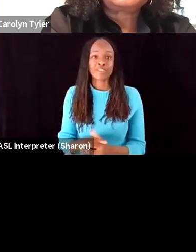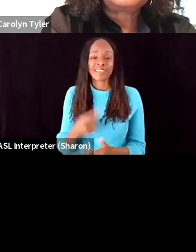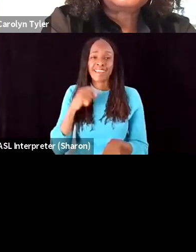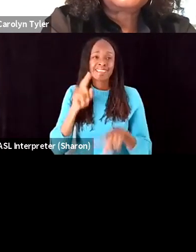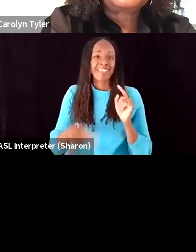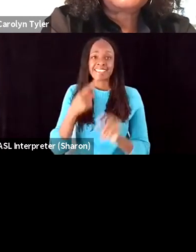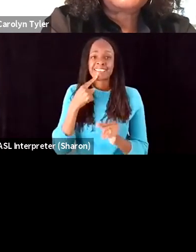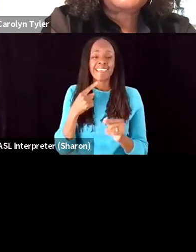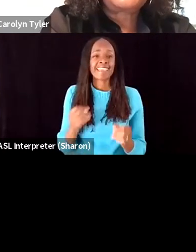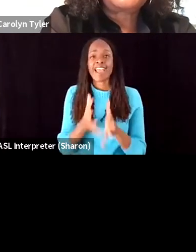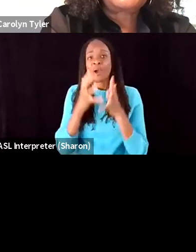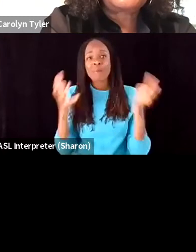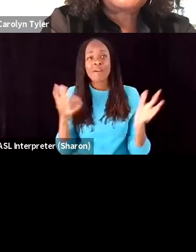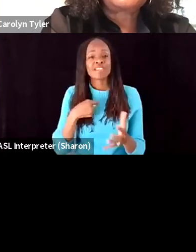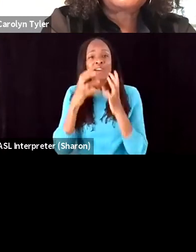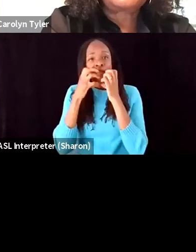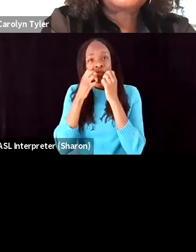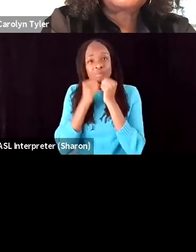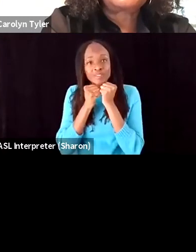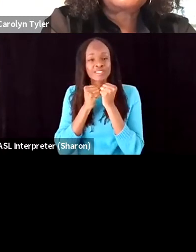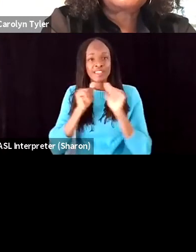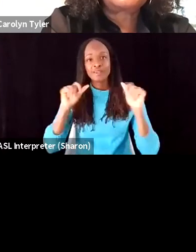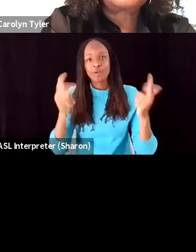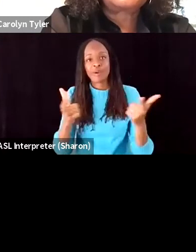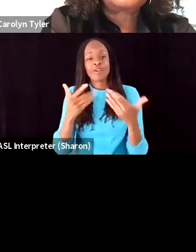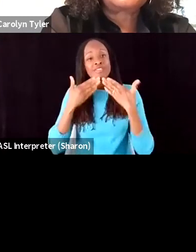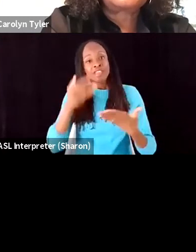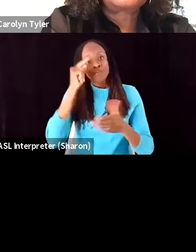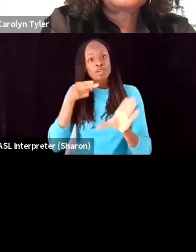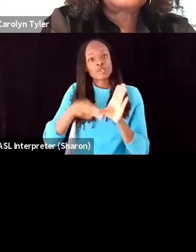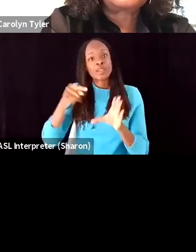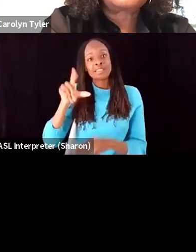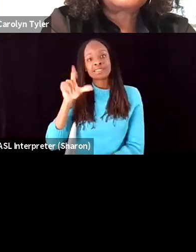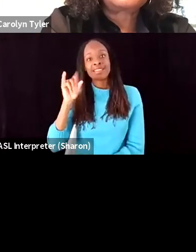tell you how much I appreciate each of you. And thank you all for joining this live stream event.